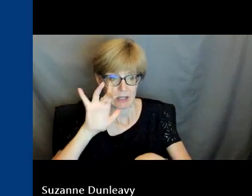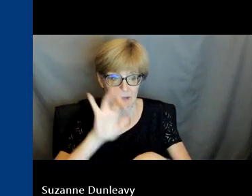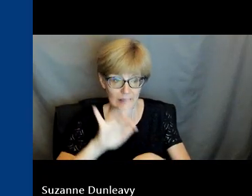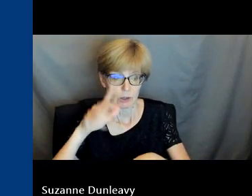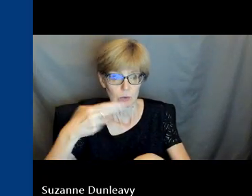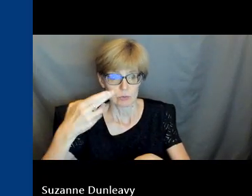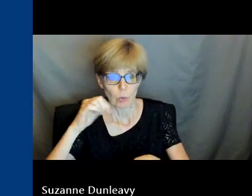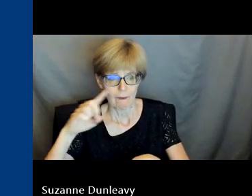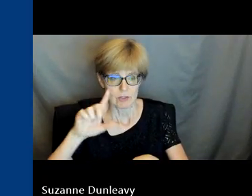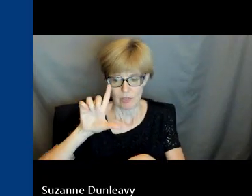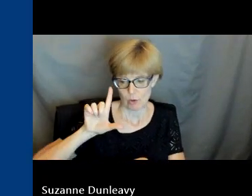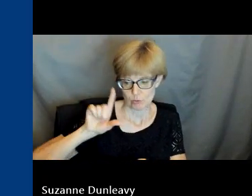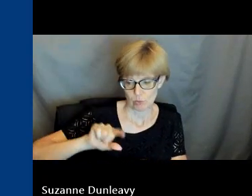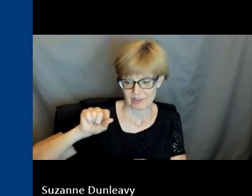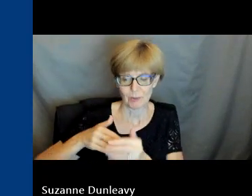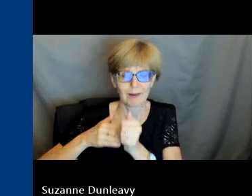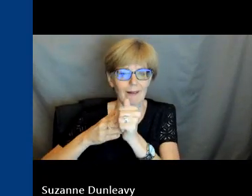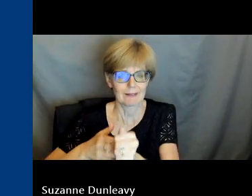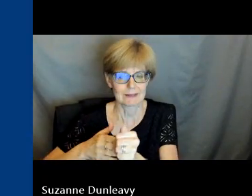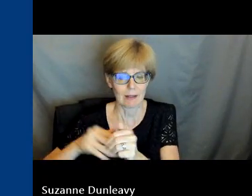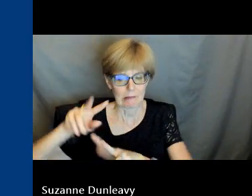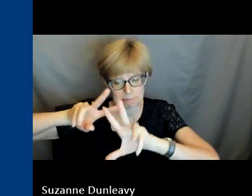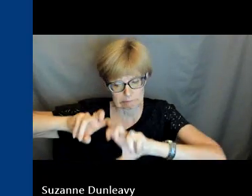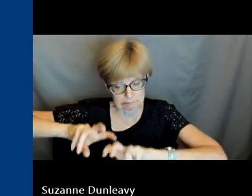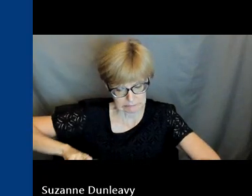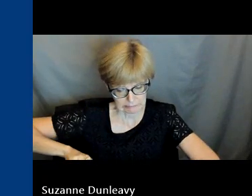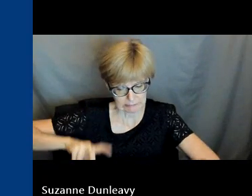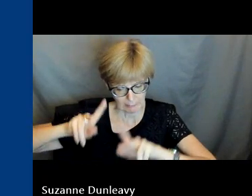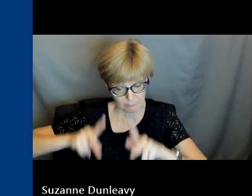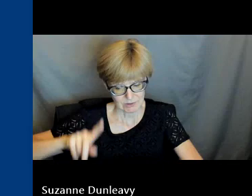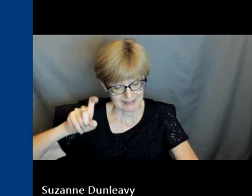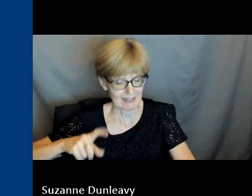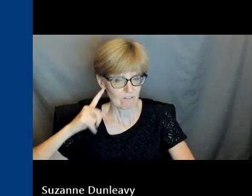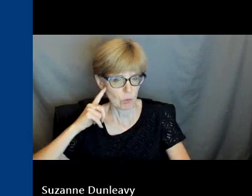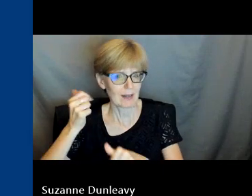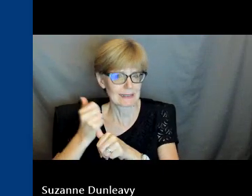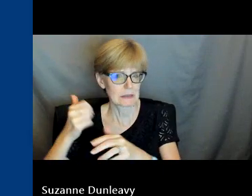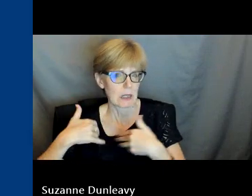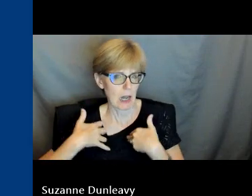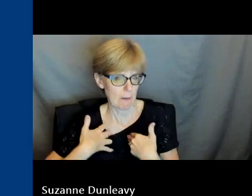on assessing a person's need for an assistance animal.